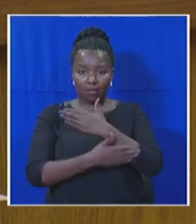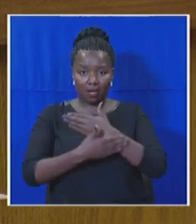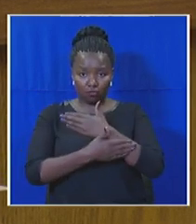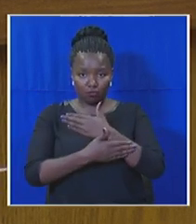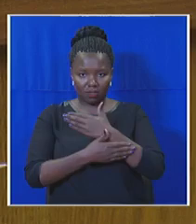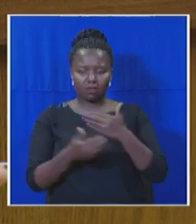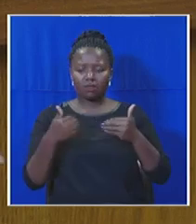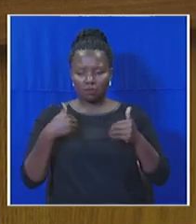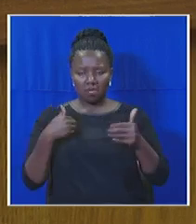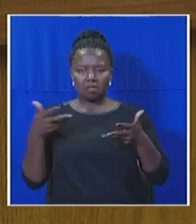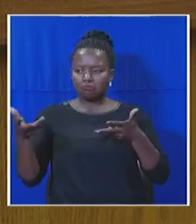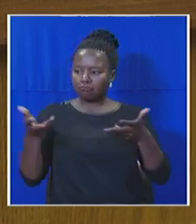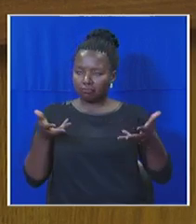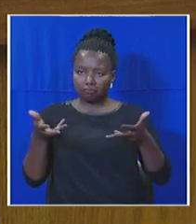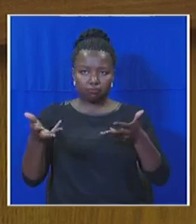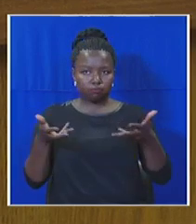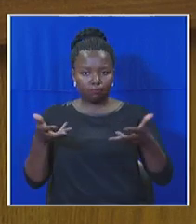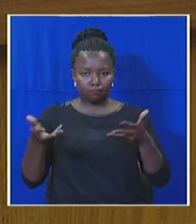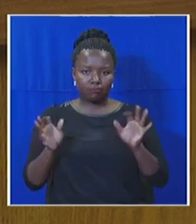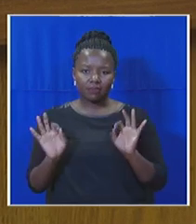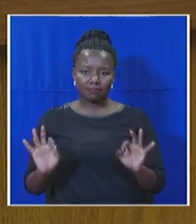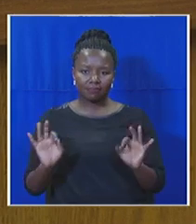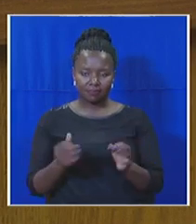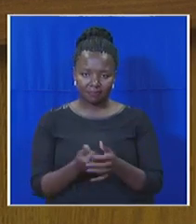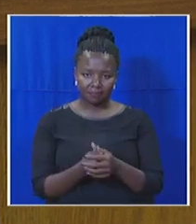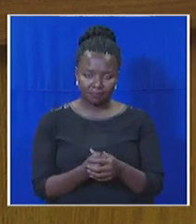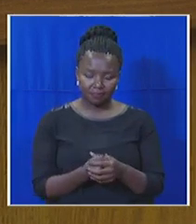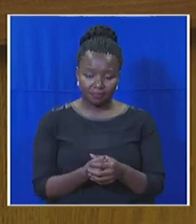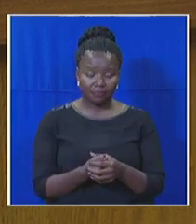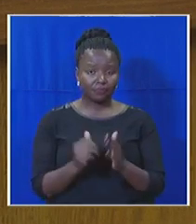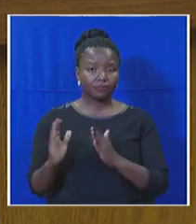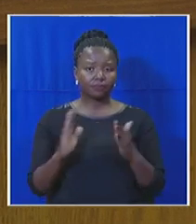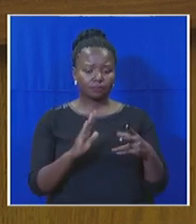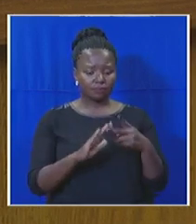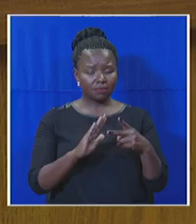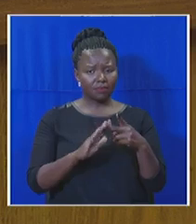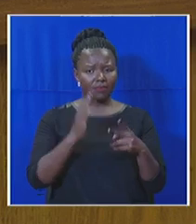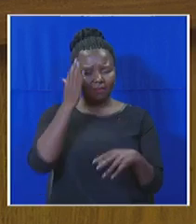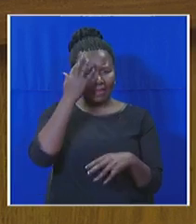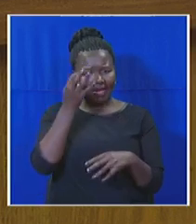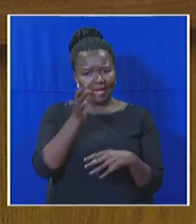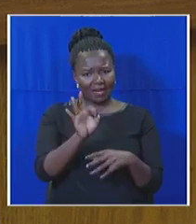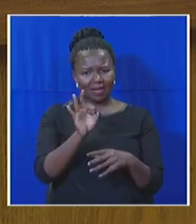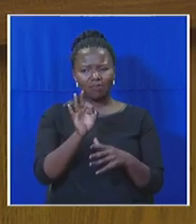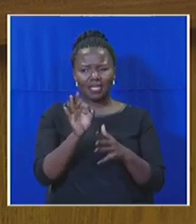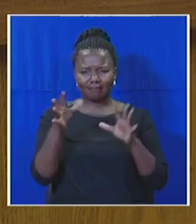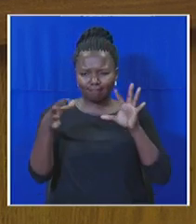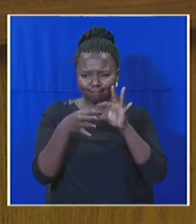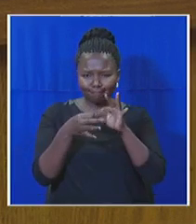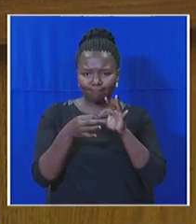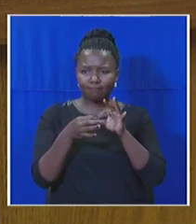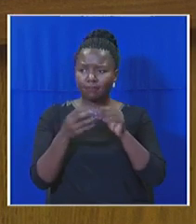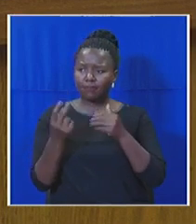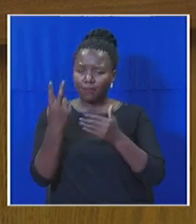through these diplomatic channels. South Africa engages with all the role